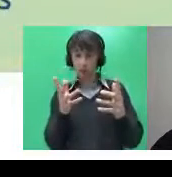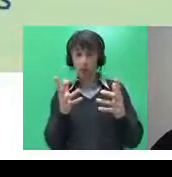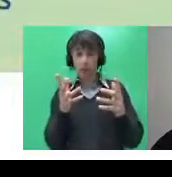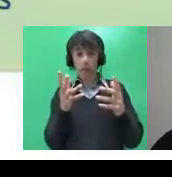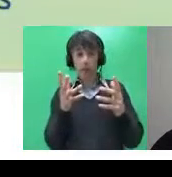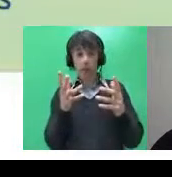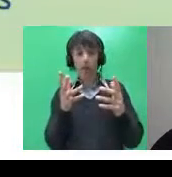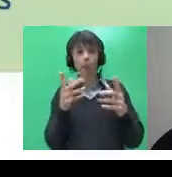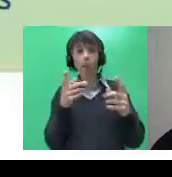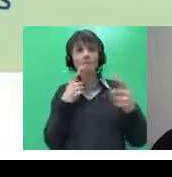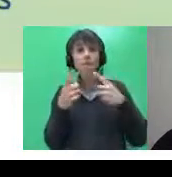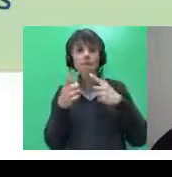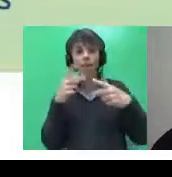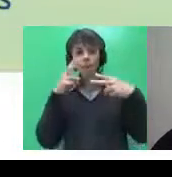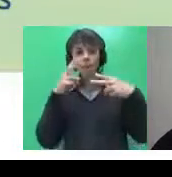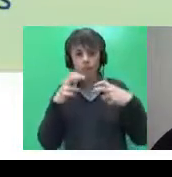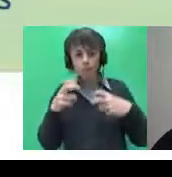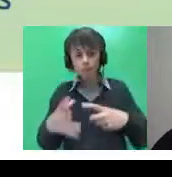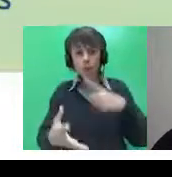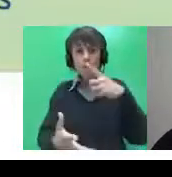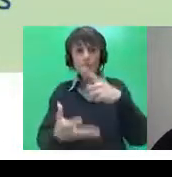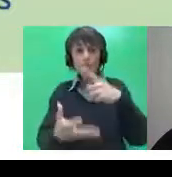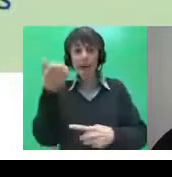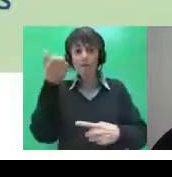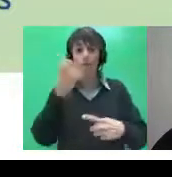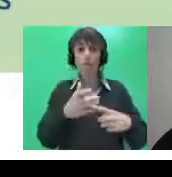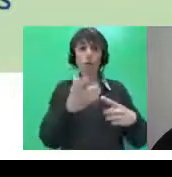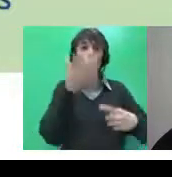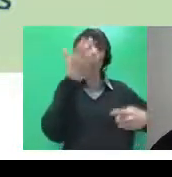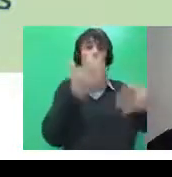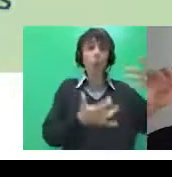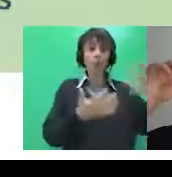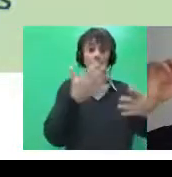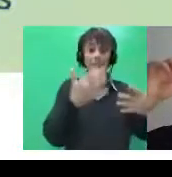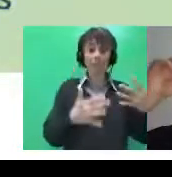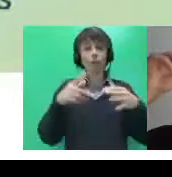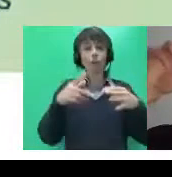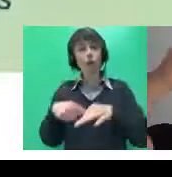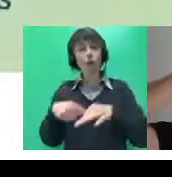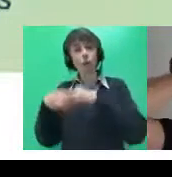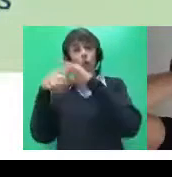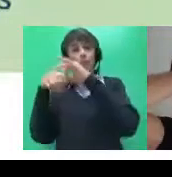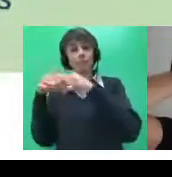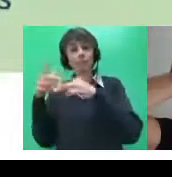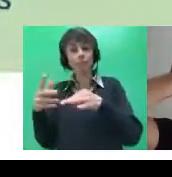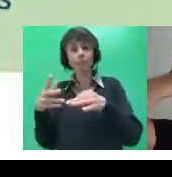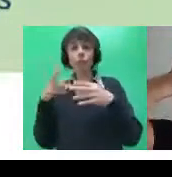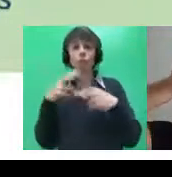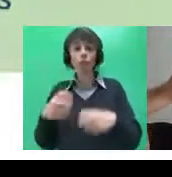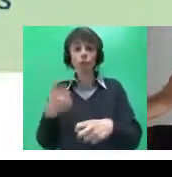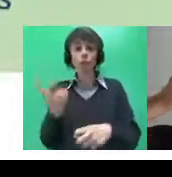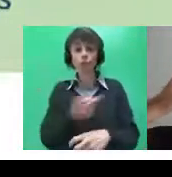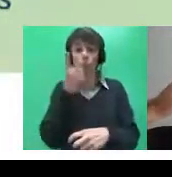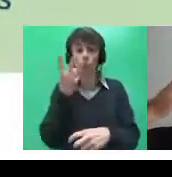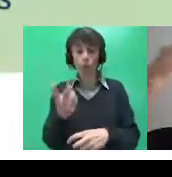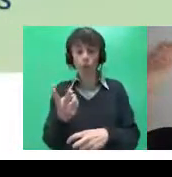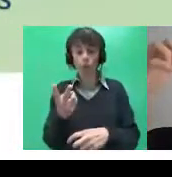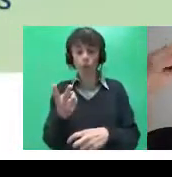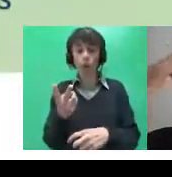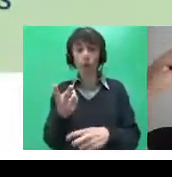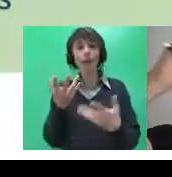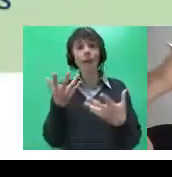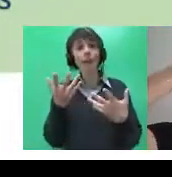insight that we're gaining from our qualitative and quantitative research. So we're finding that people recognise the charities as a